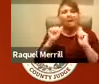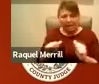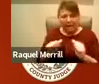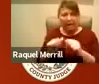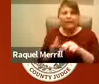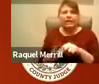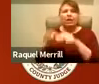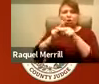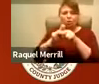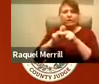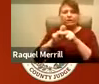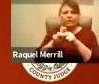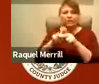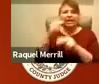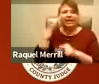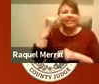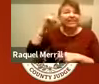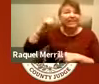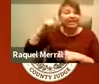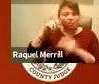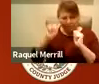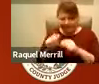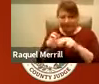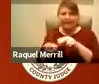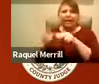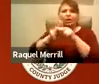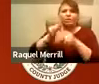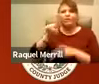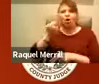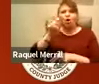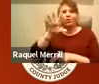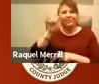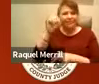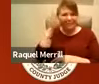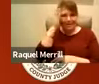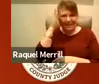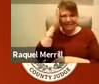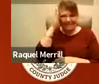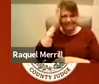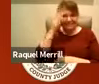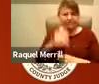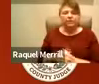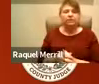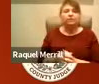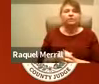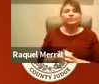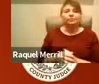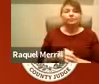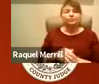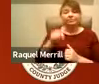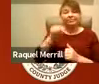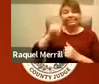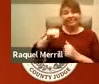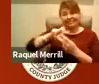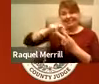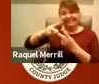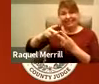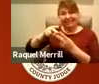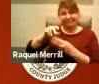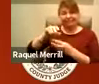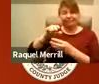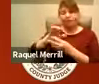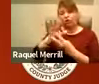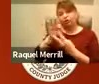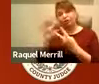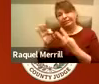by another 150 beds. In addition to this alternative care site,